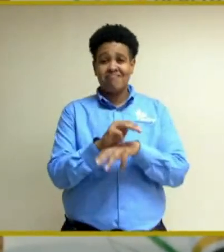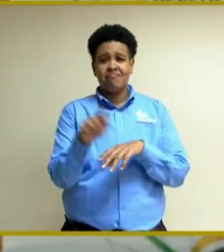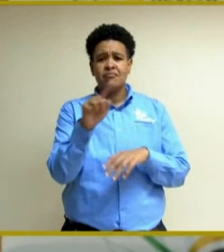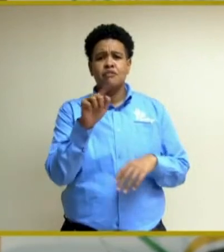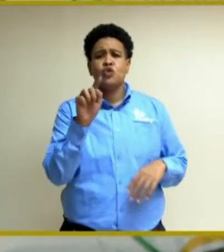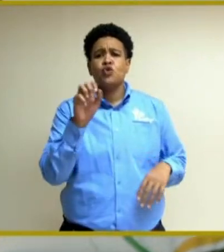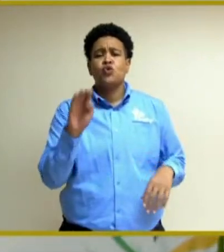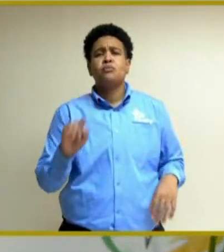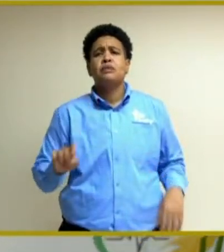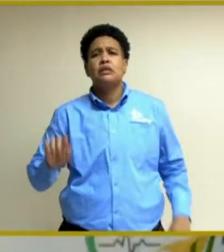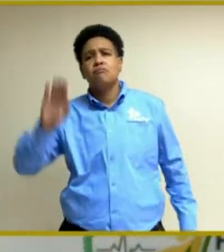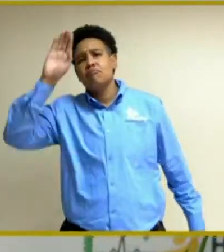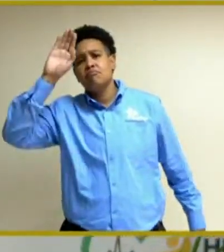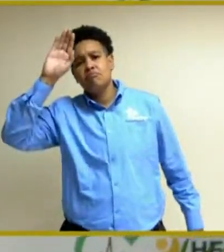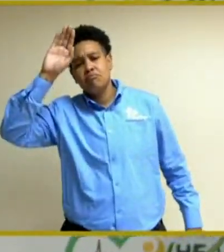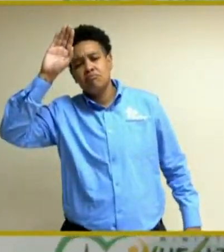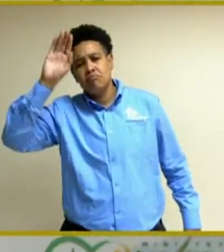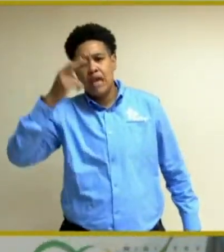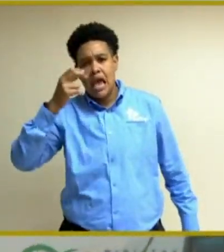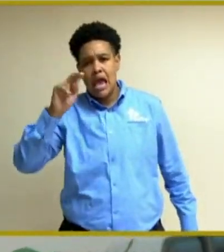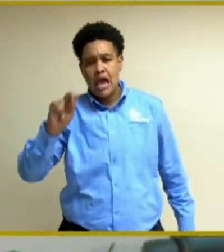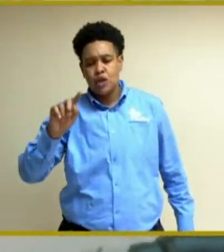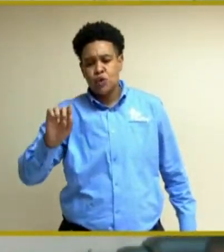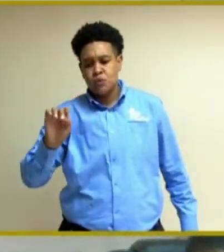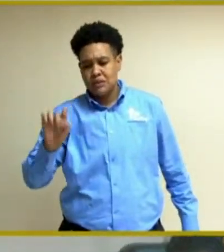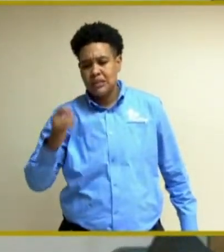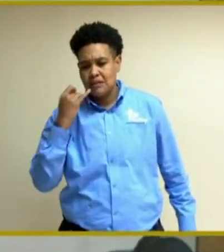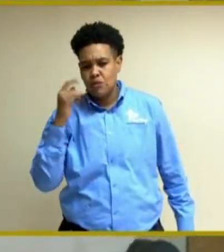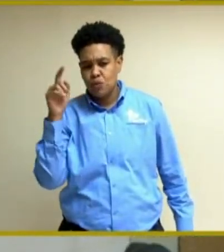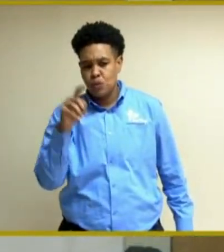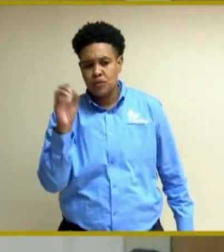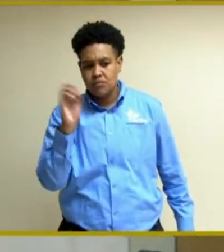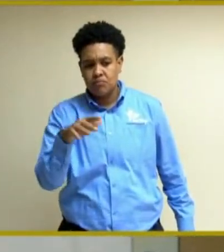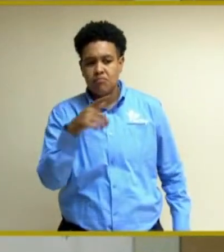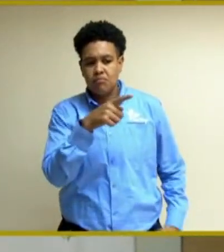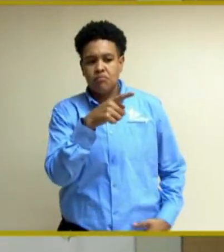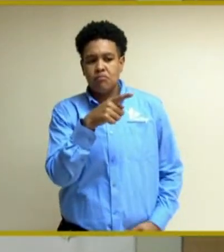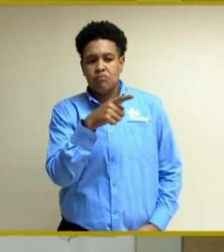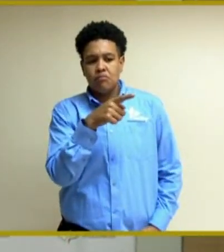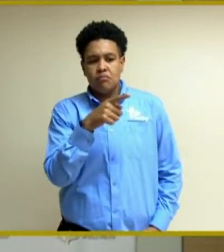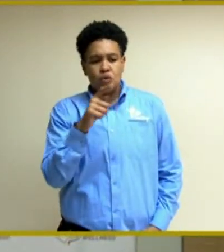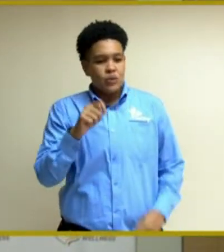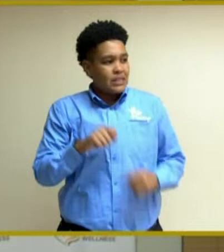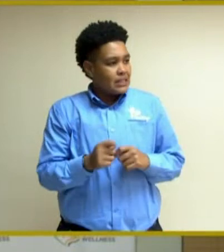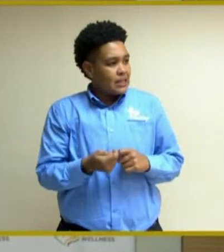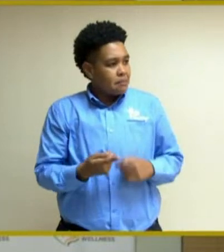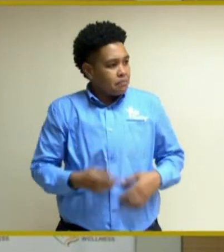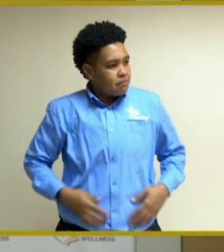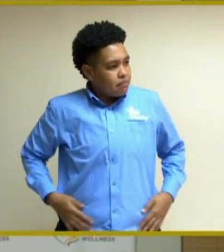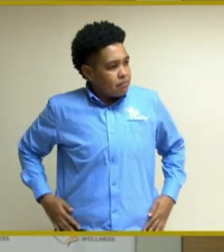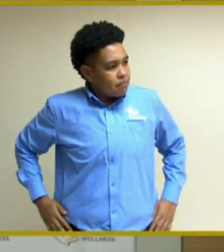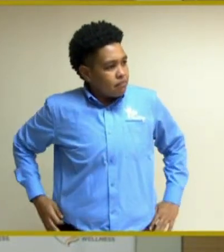use the raised hand feature if they want to pose a question to the team.